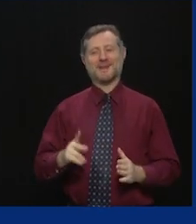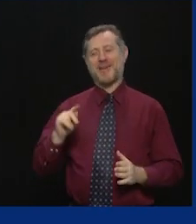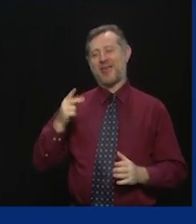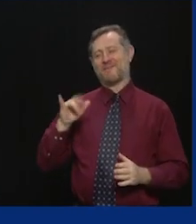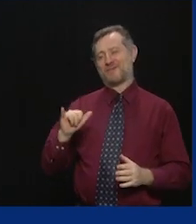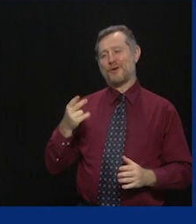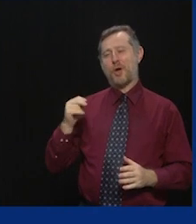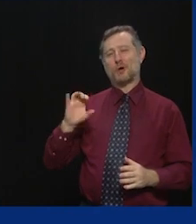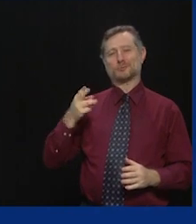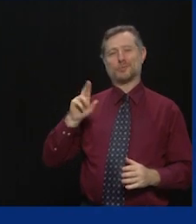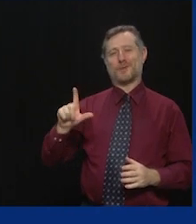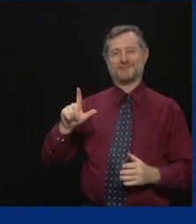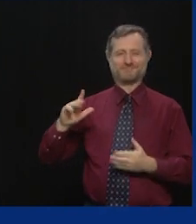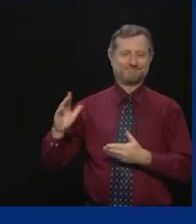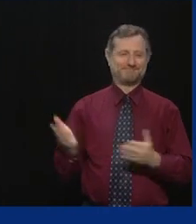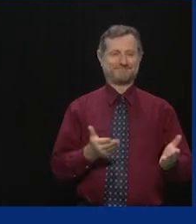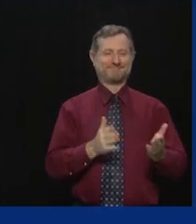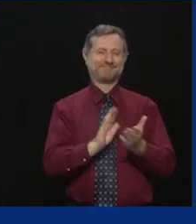Governor.